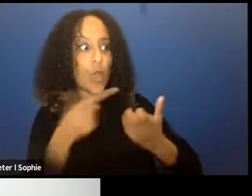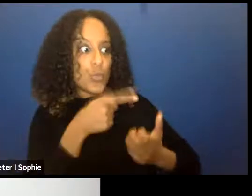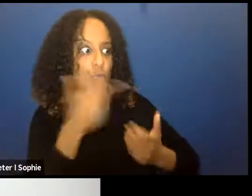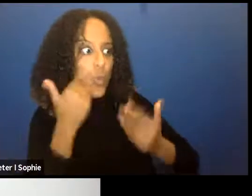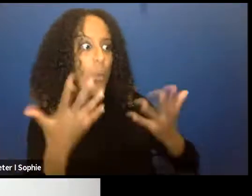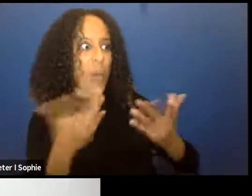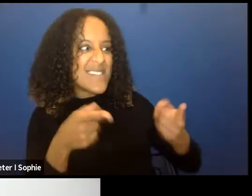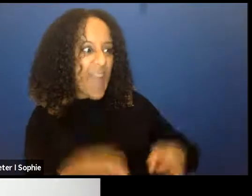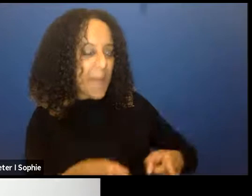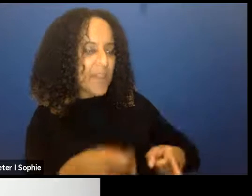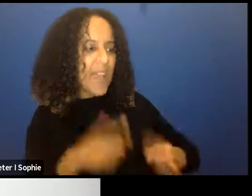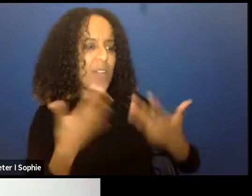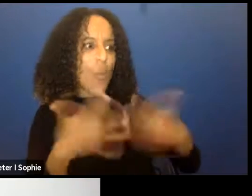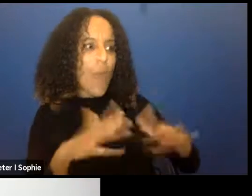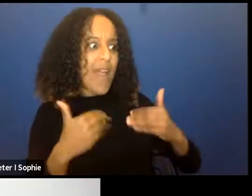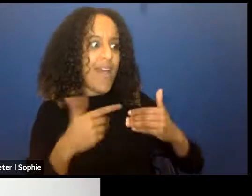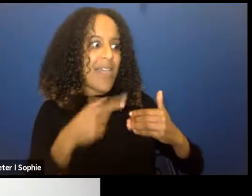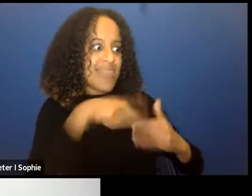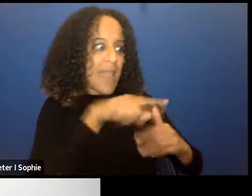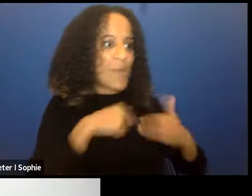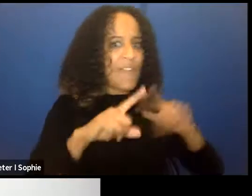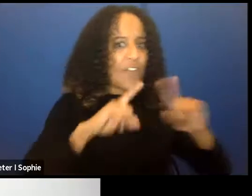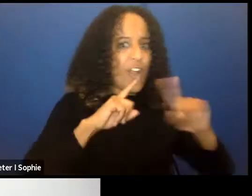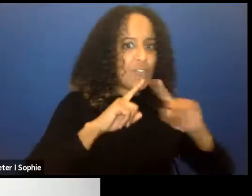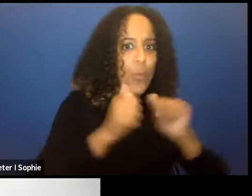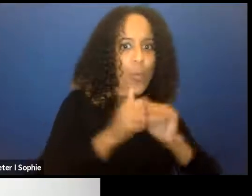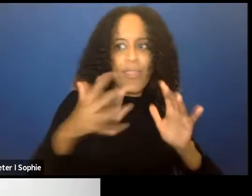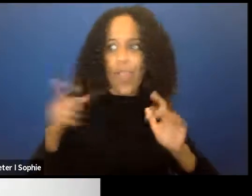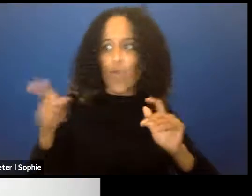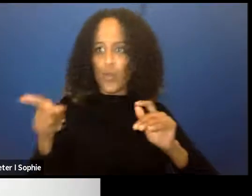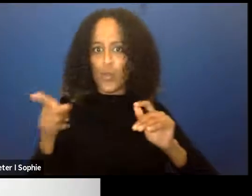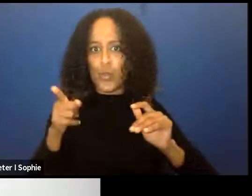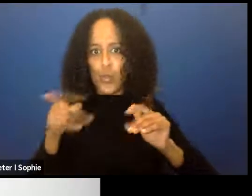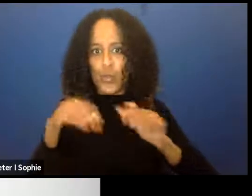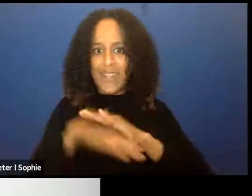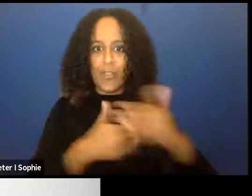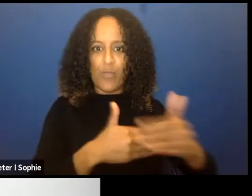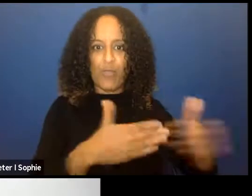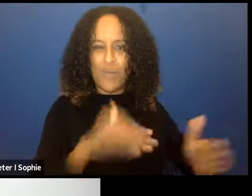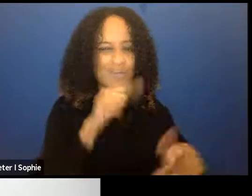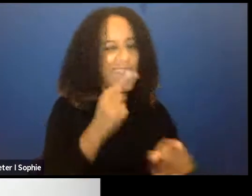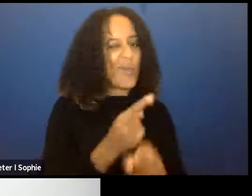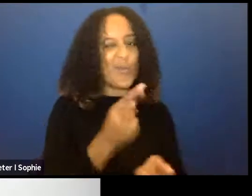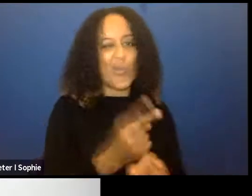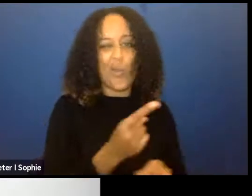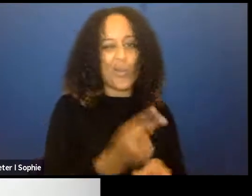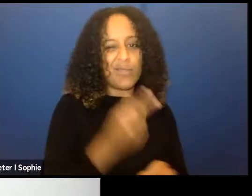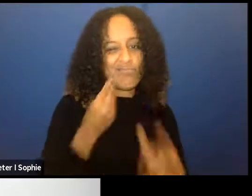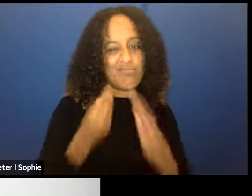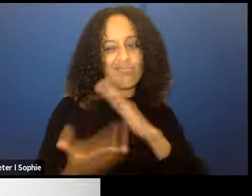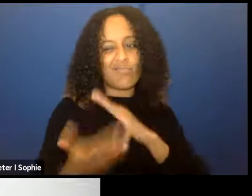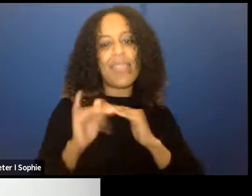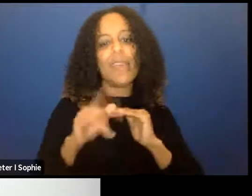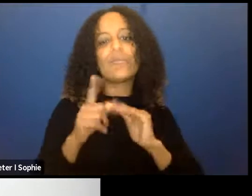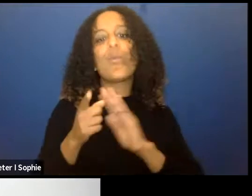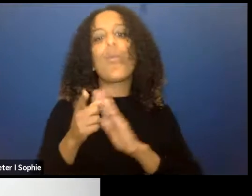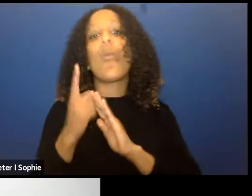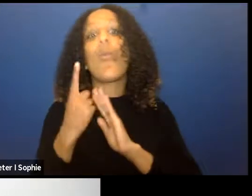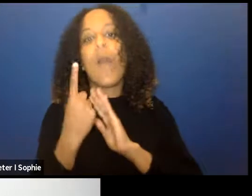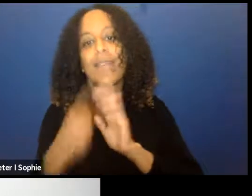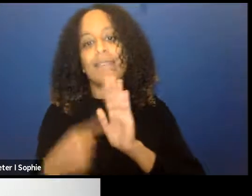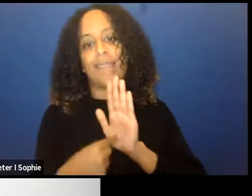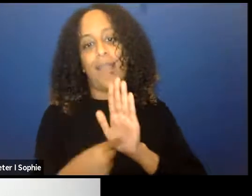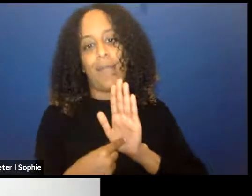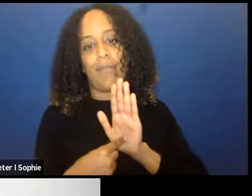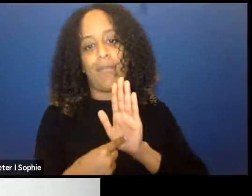them having the conversation without you in the room was appropriate. So that's, you know, that's one example